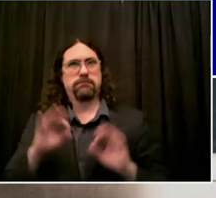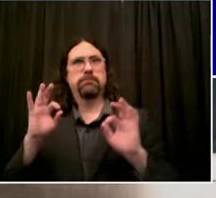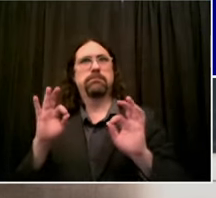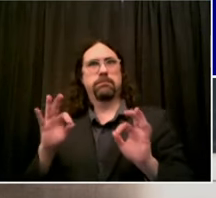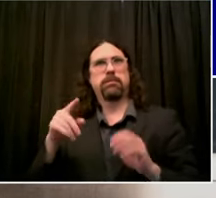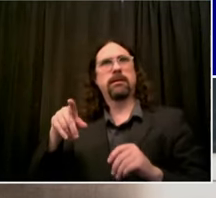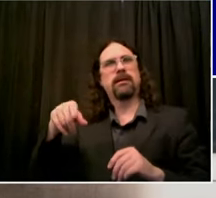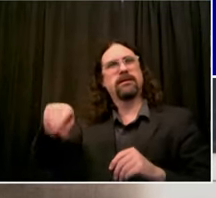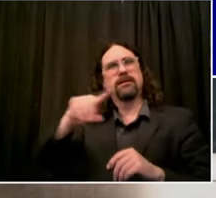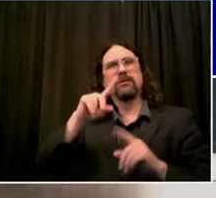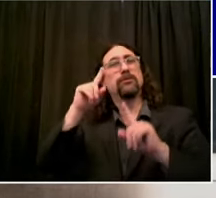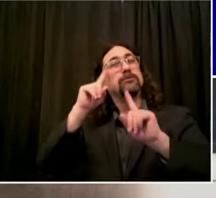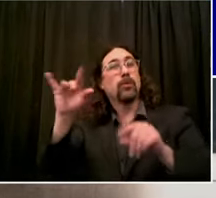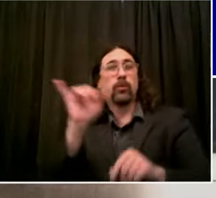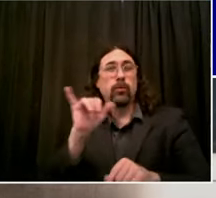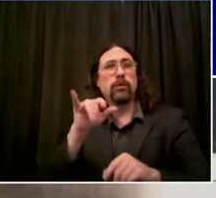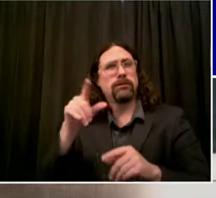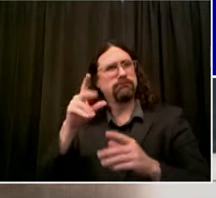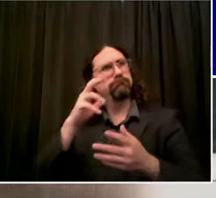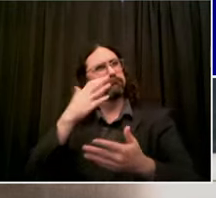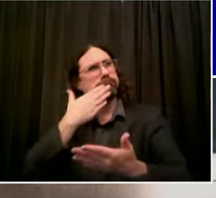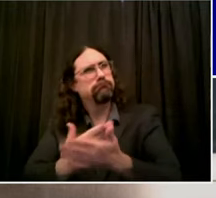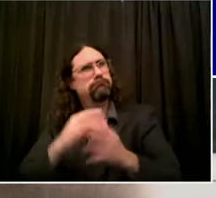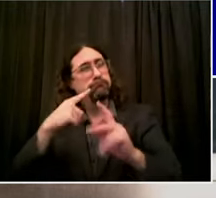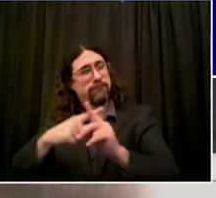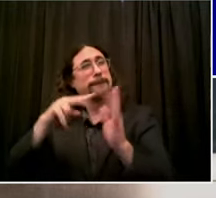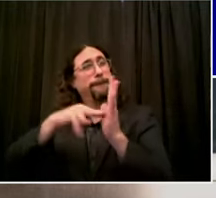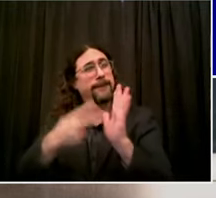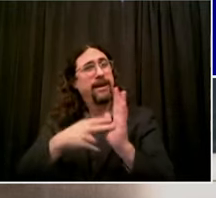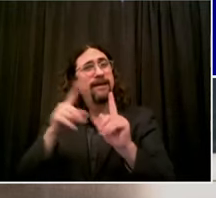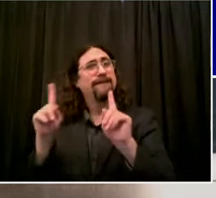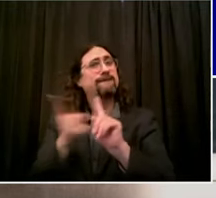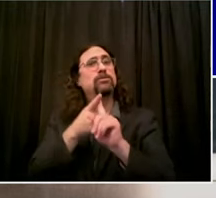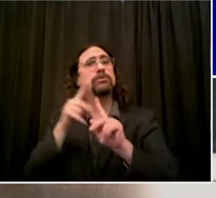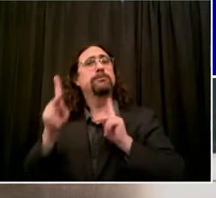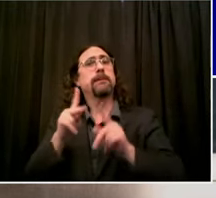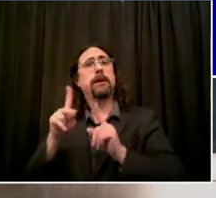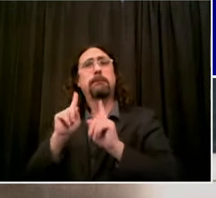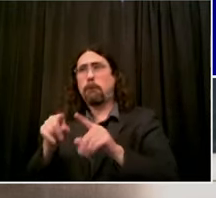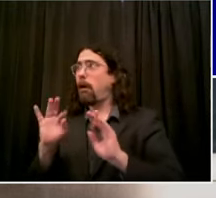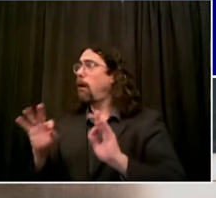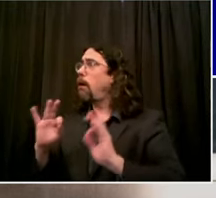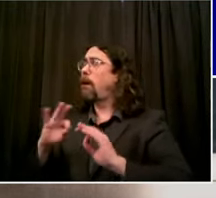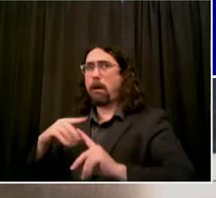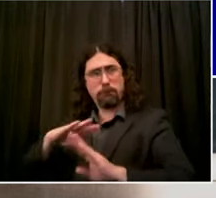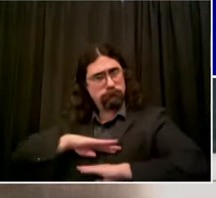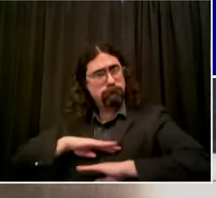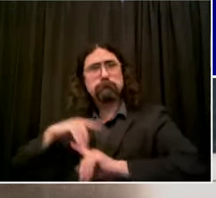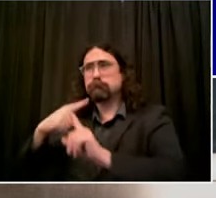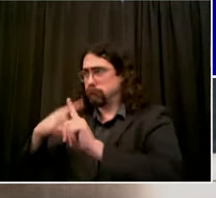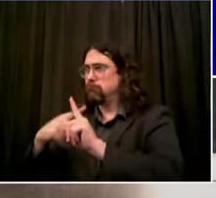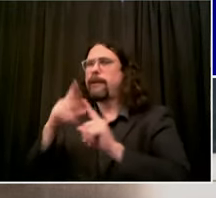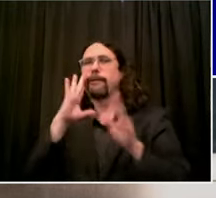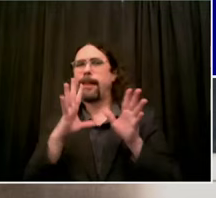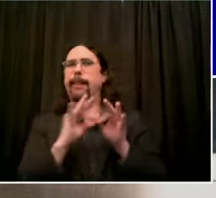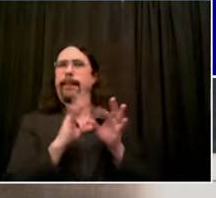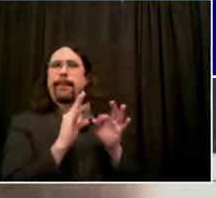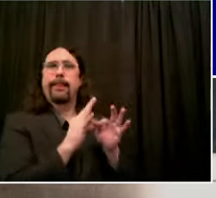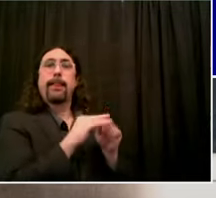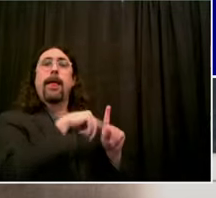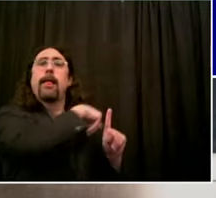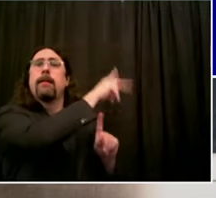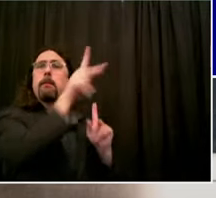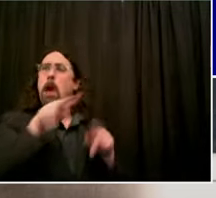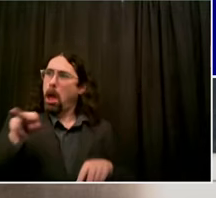forward. Now, as we are surging forward to Monday, June 8th, the other big piece of the